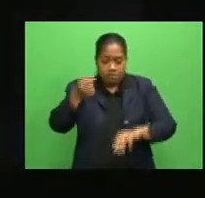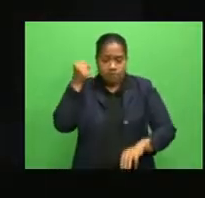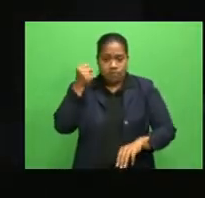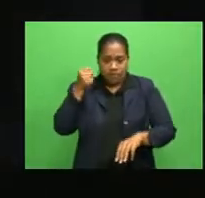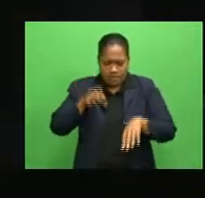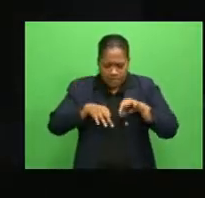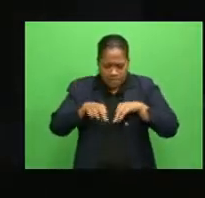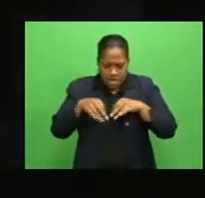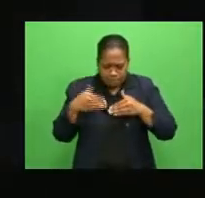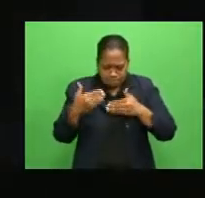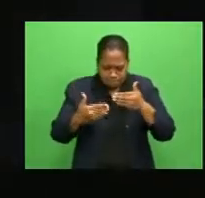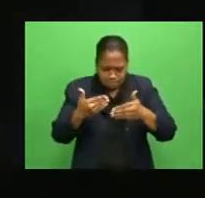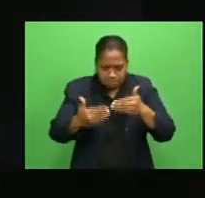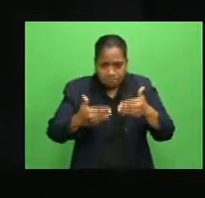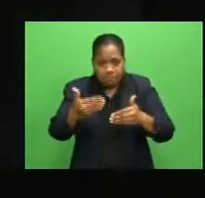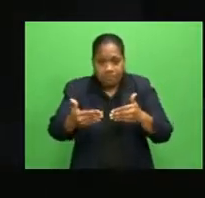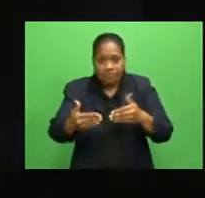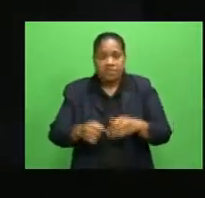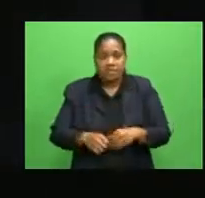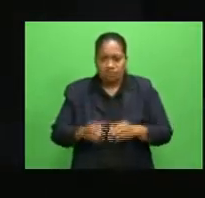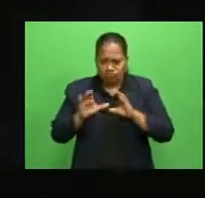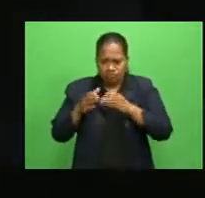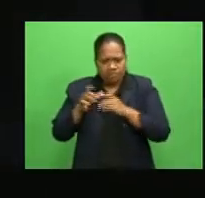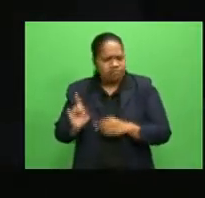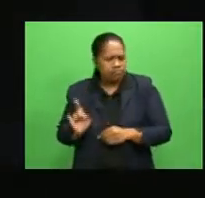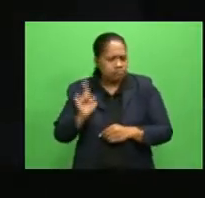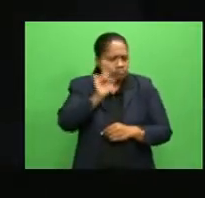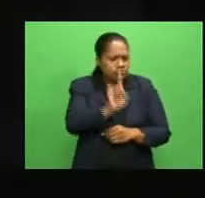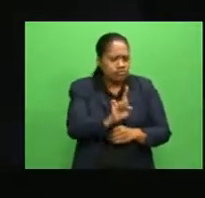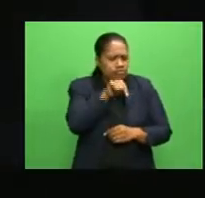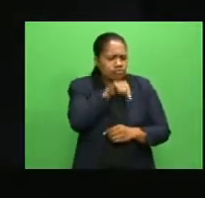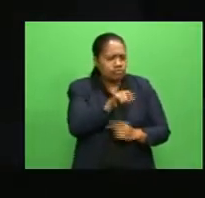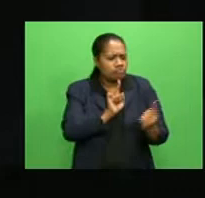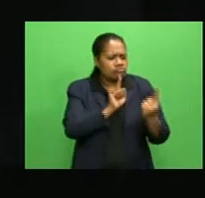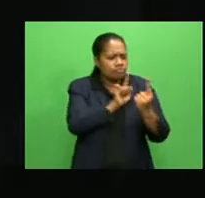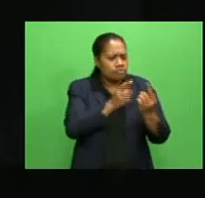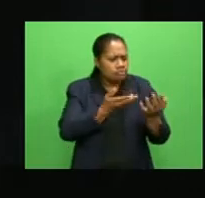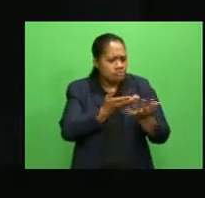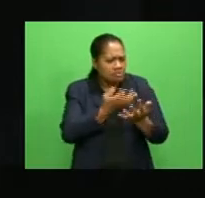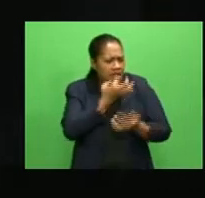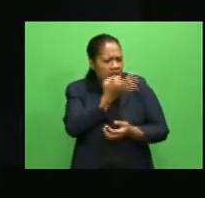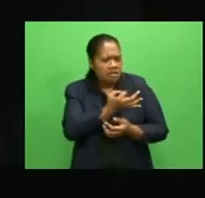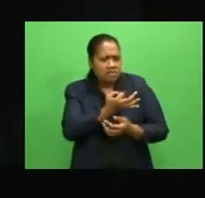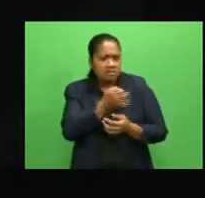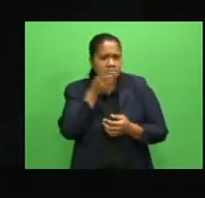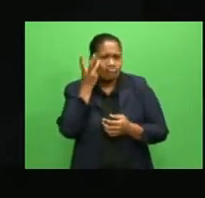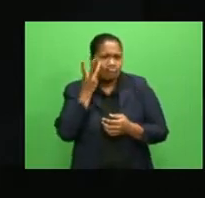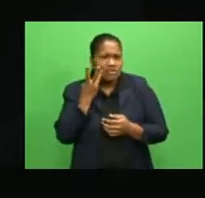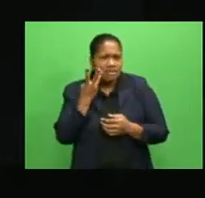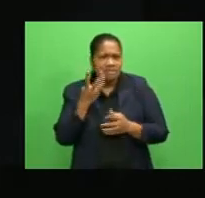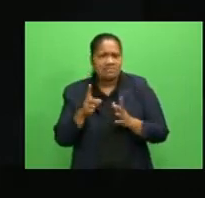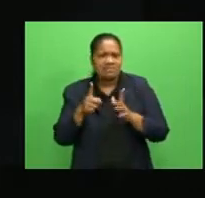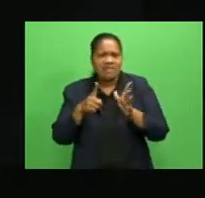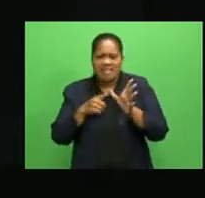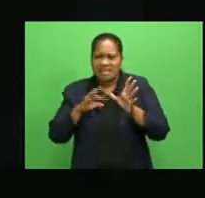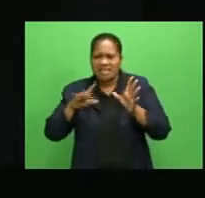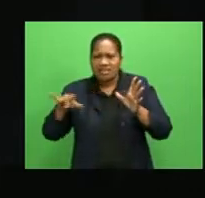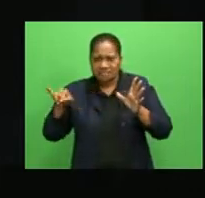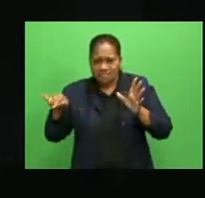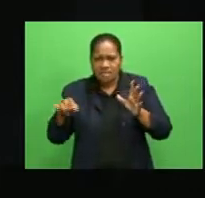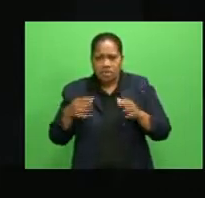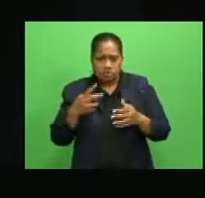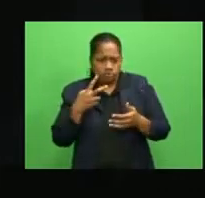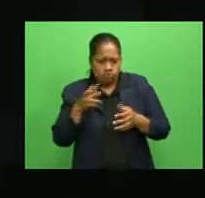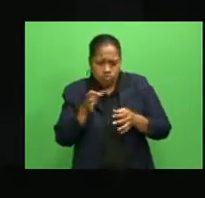approached Saneem on the 26th of May to ask that Andiliti and Giyonim Baravi be registered or reinstated as the